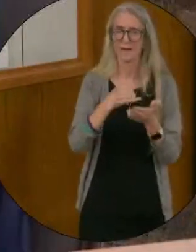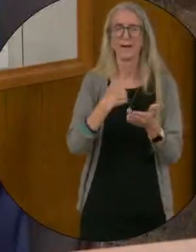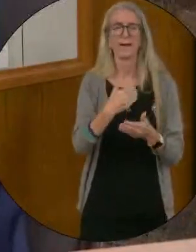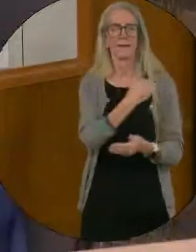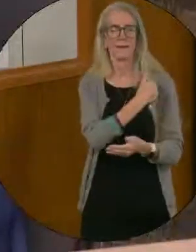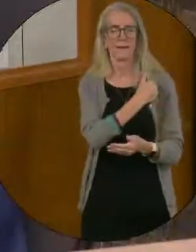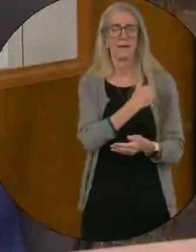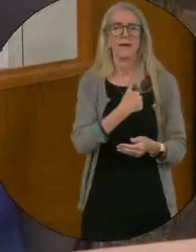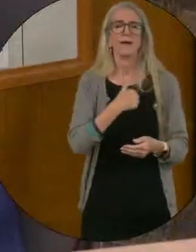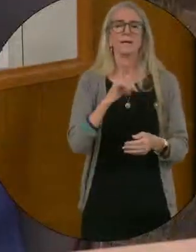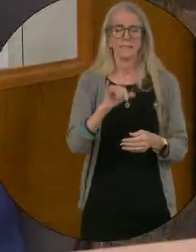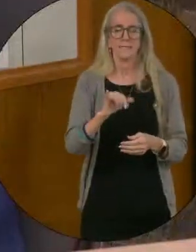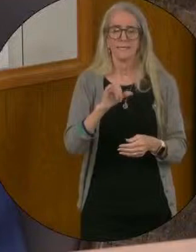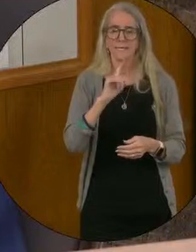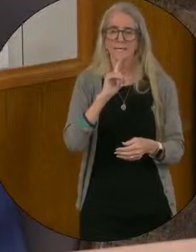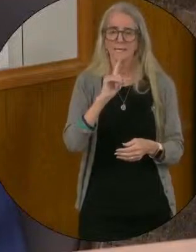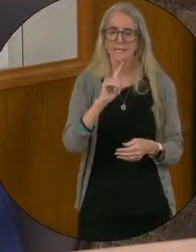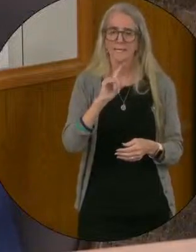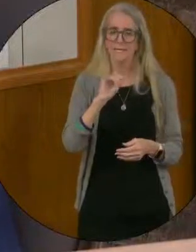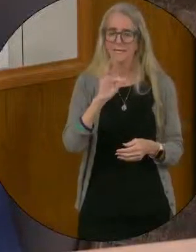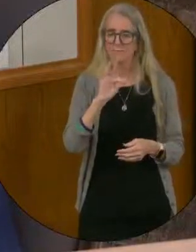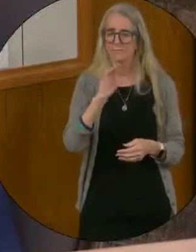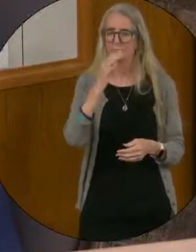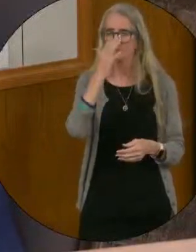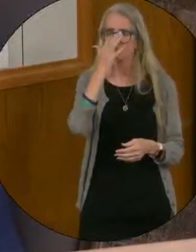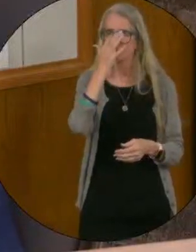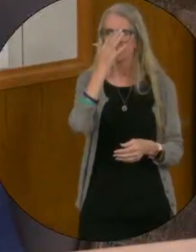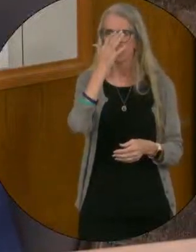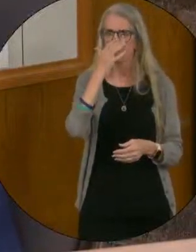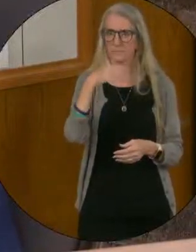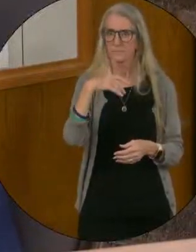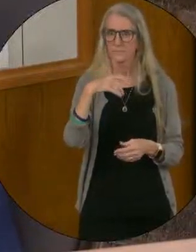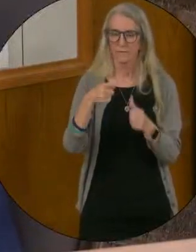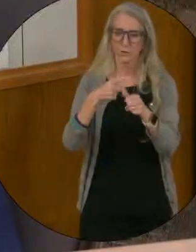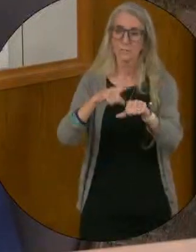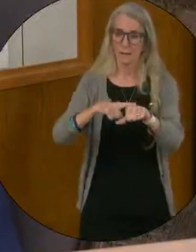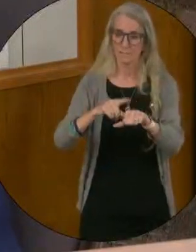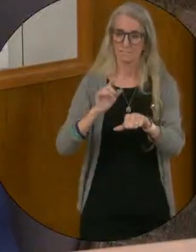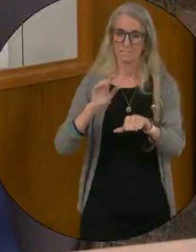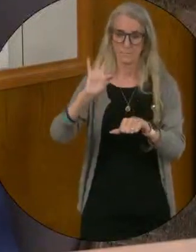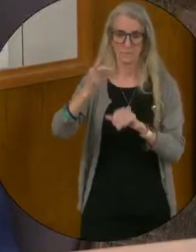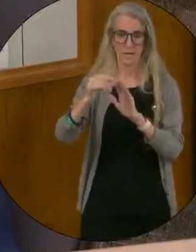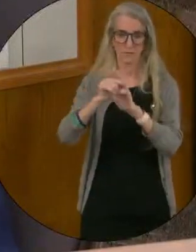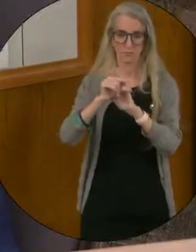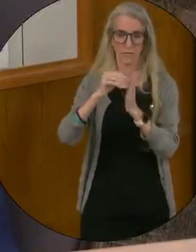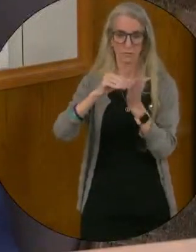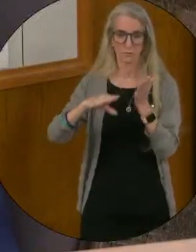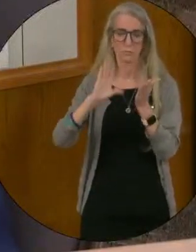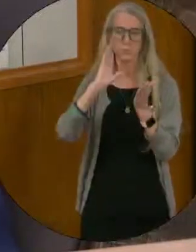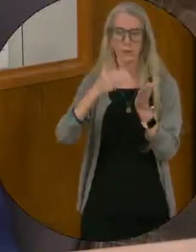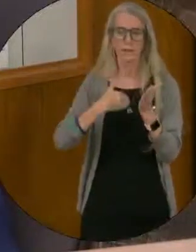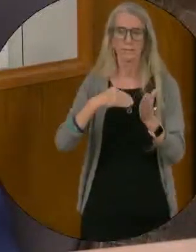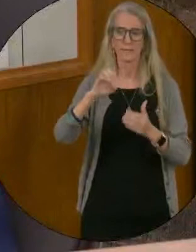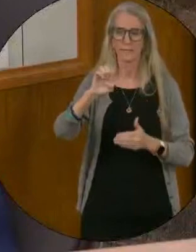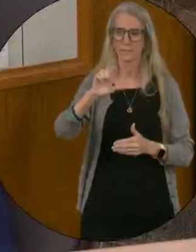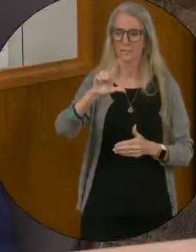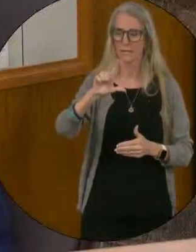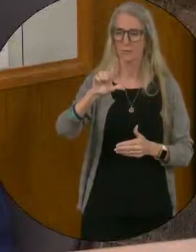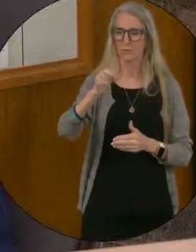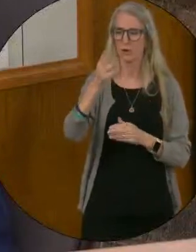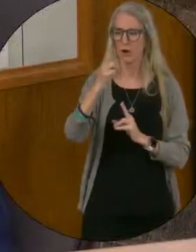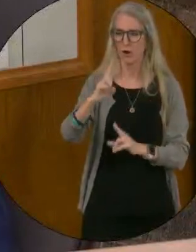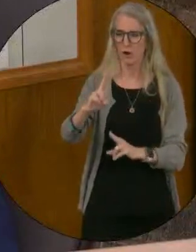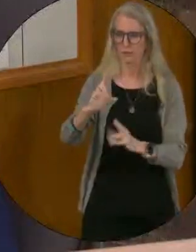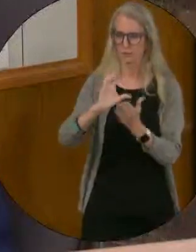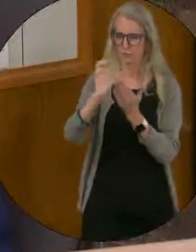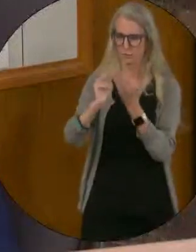of that it's the, our for the first time, our ninth graders will have an English language arts curriculum that